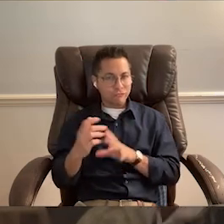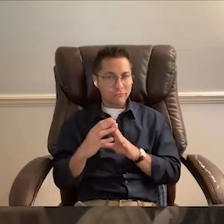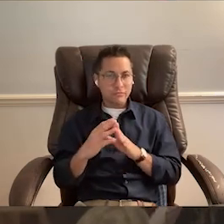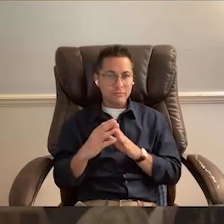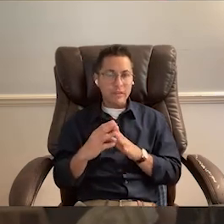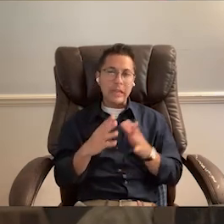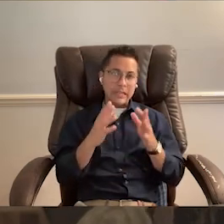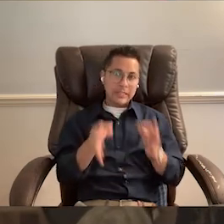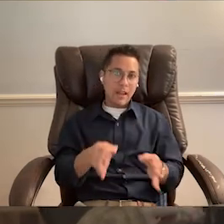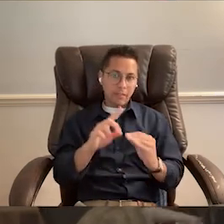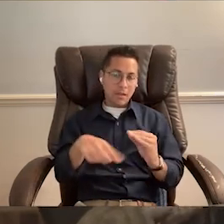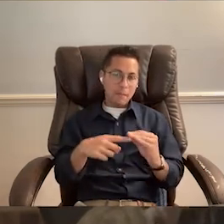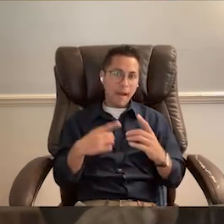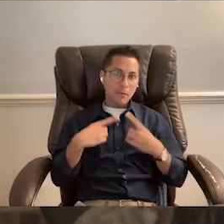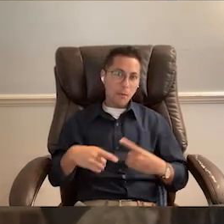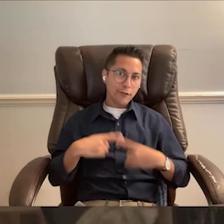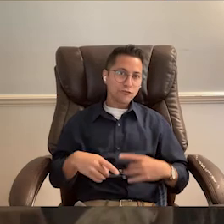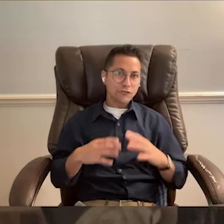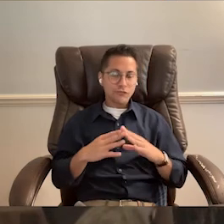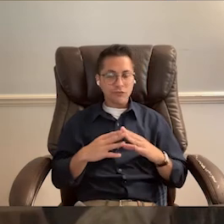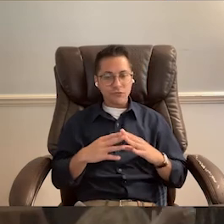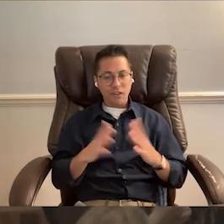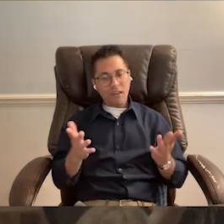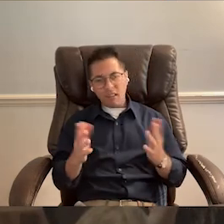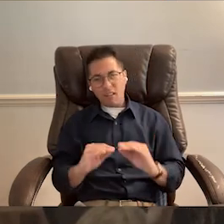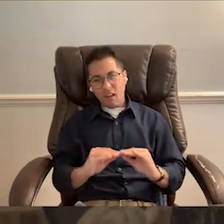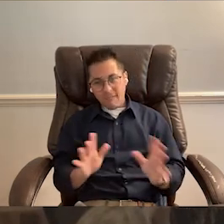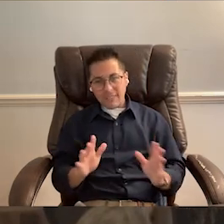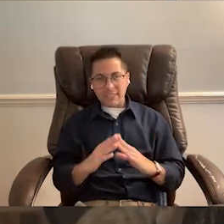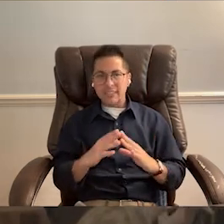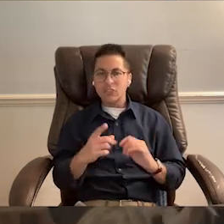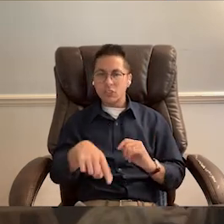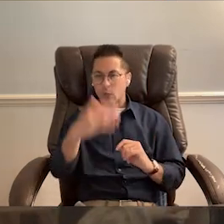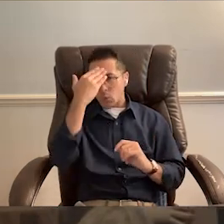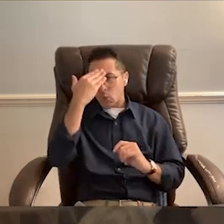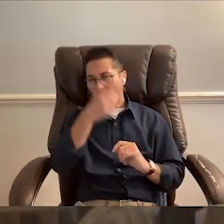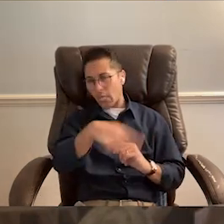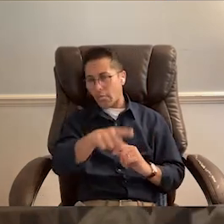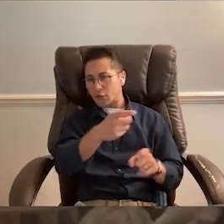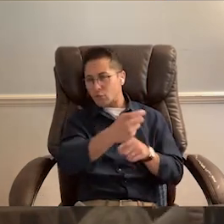kids joking about their mental health, definitely about depression.